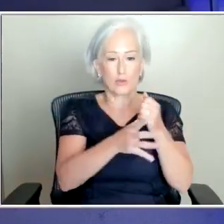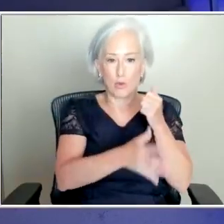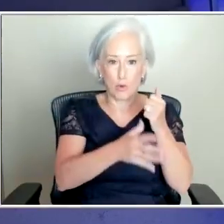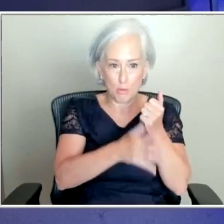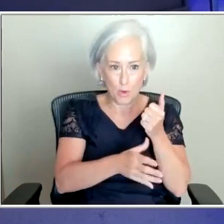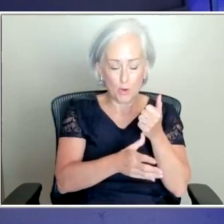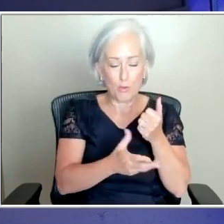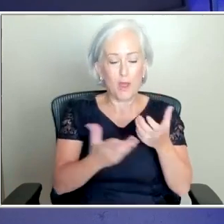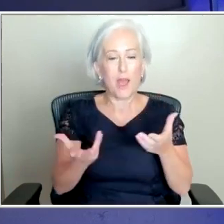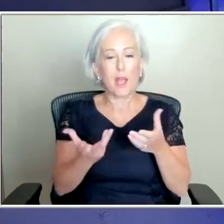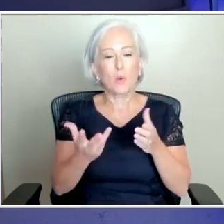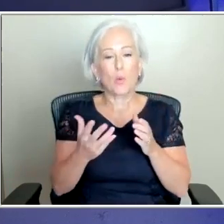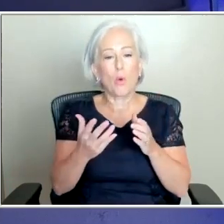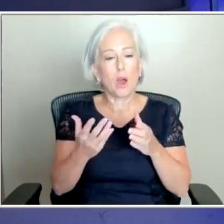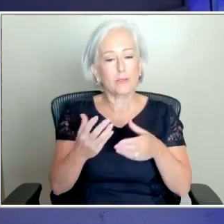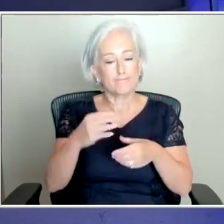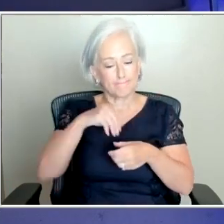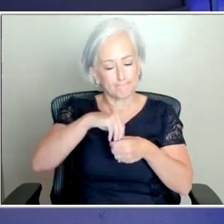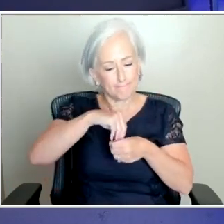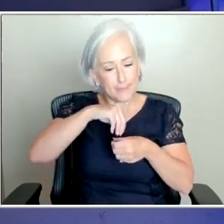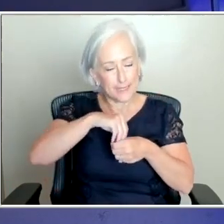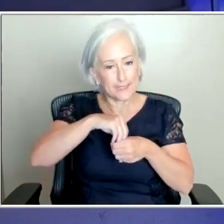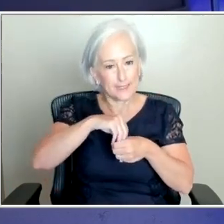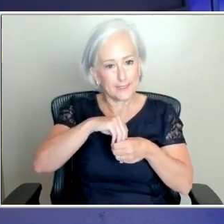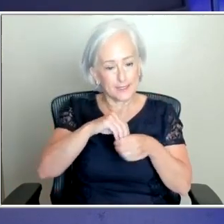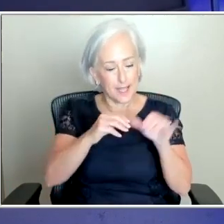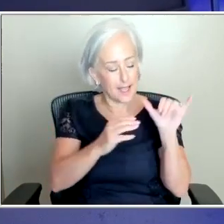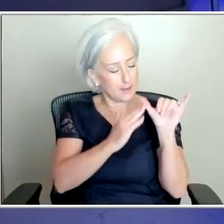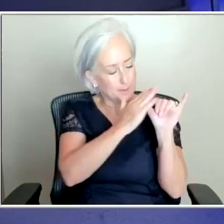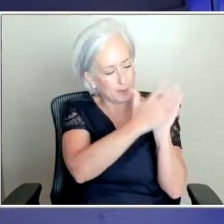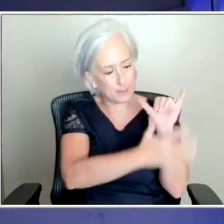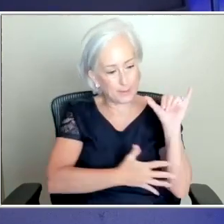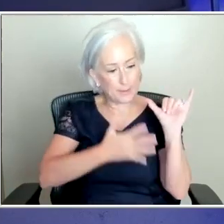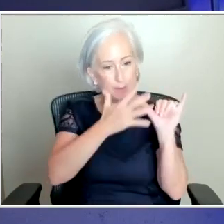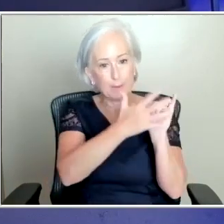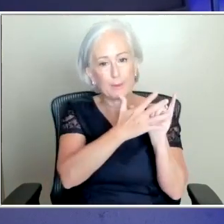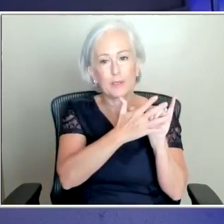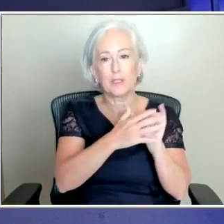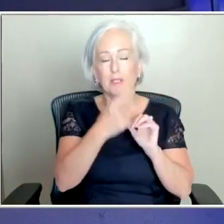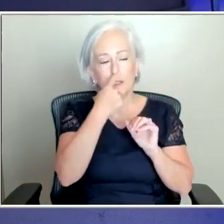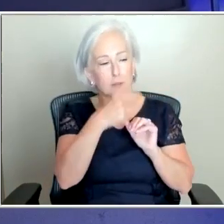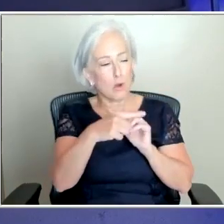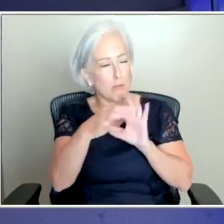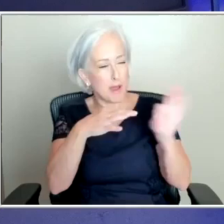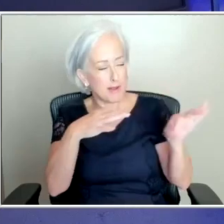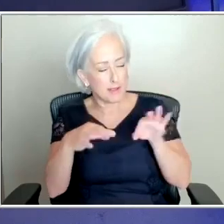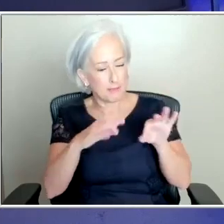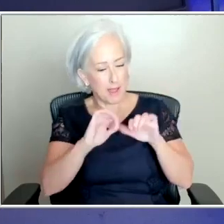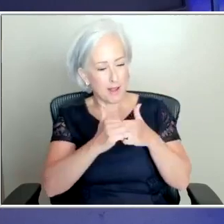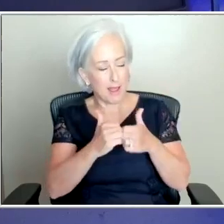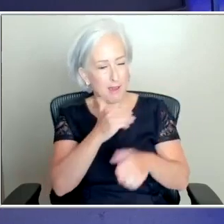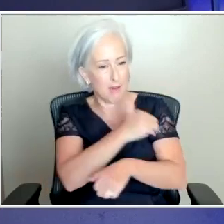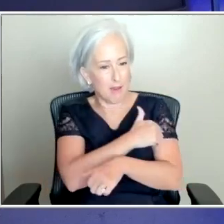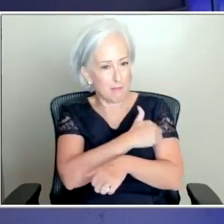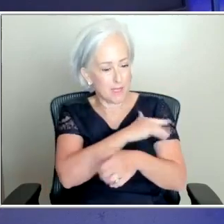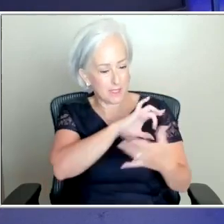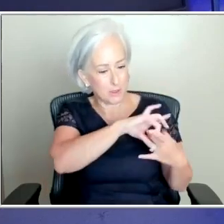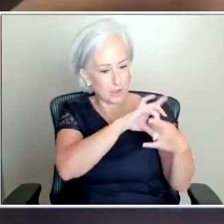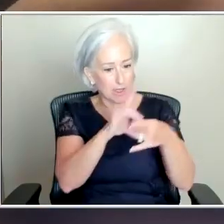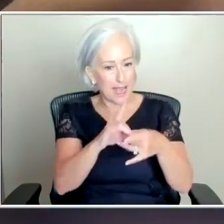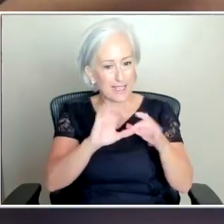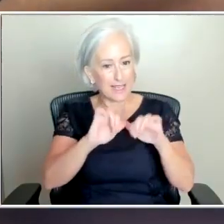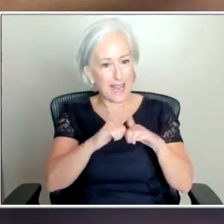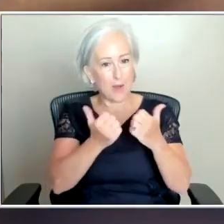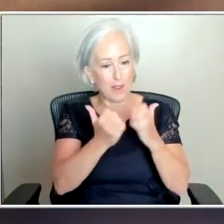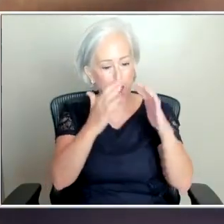muscles are all connected and how it's all working and how it maybe deteriorates over the time? Sure.